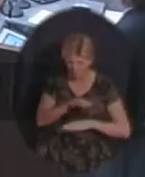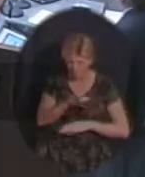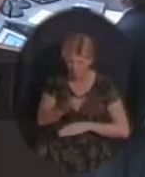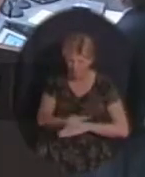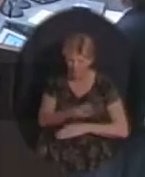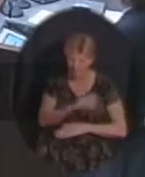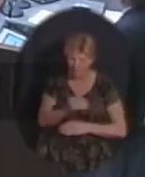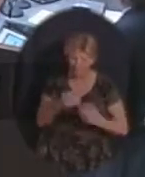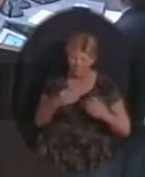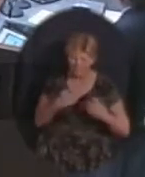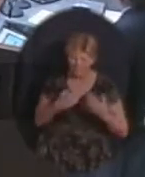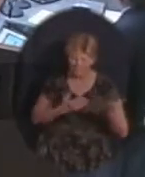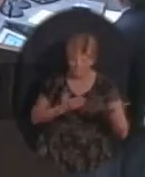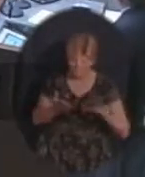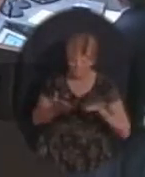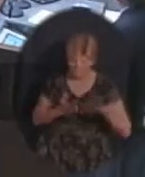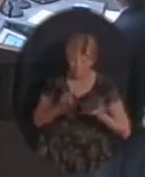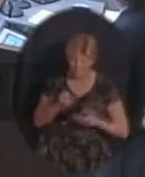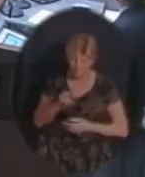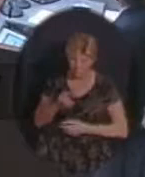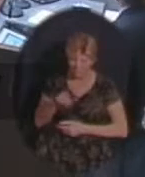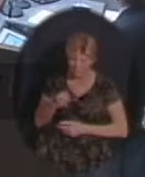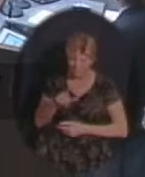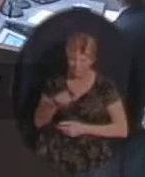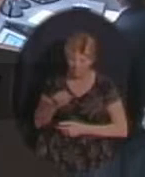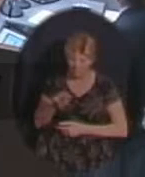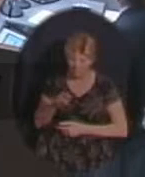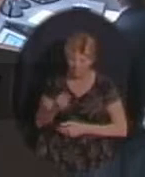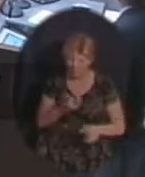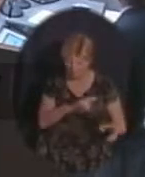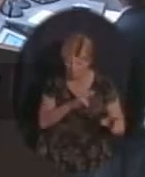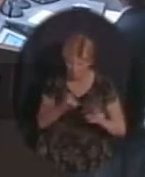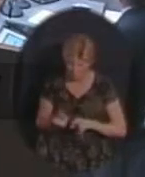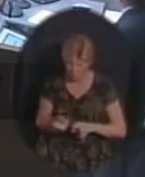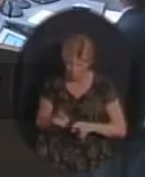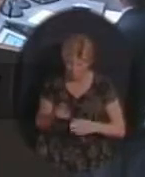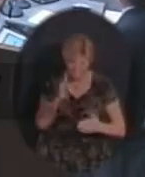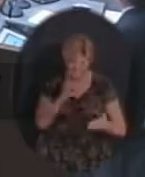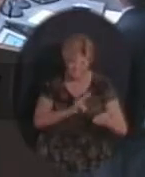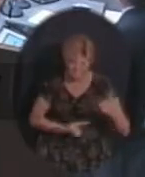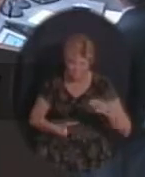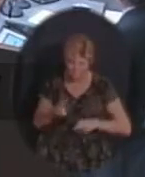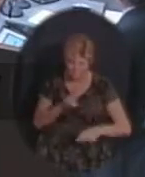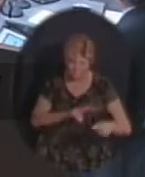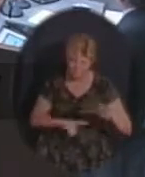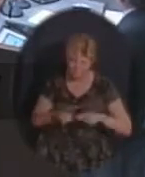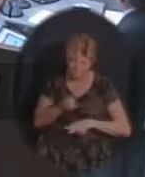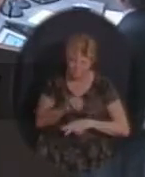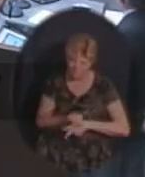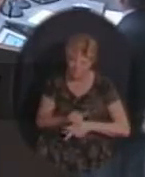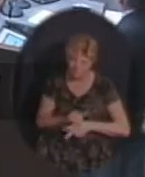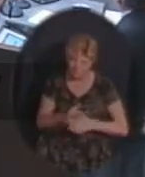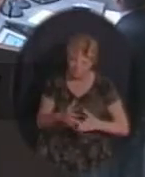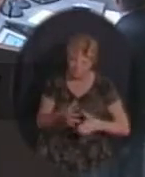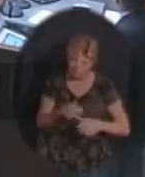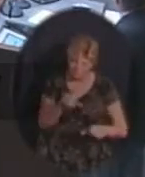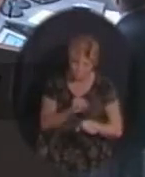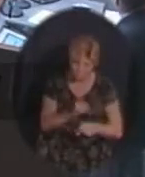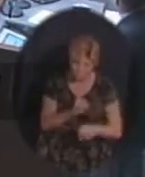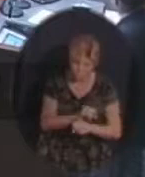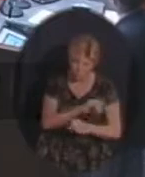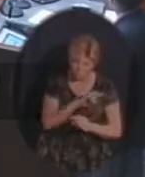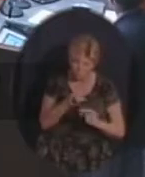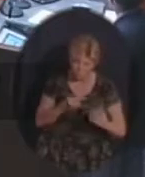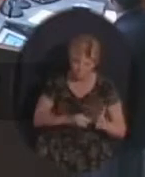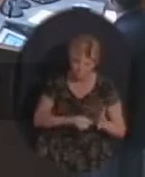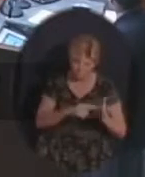as we move forward together. And then monitors the execution. Yeah. Okay, I